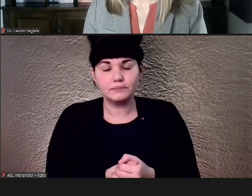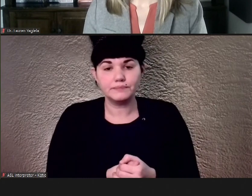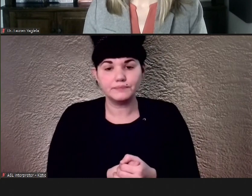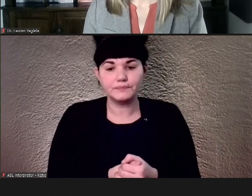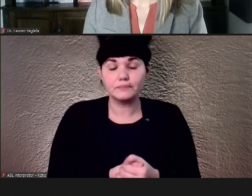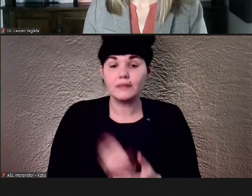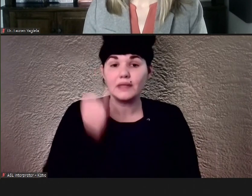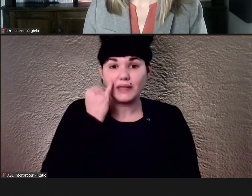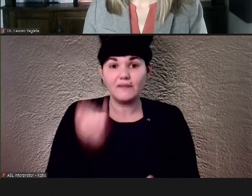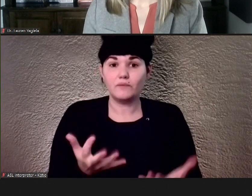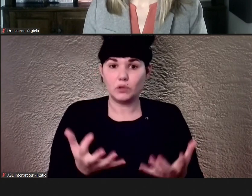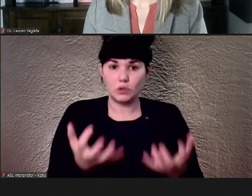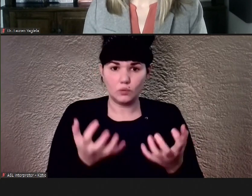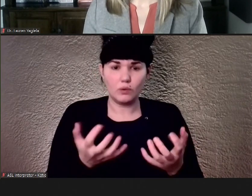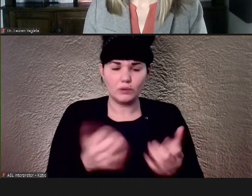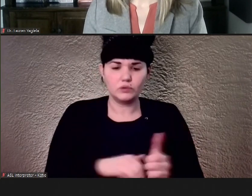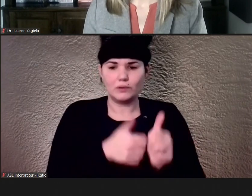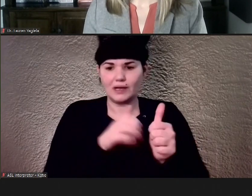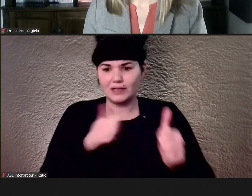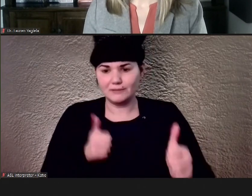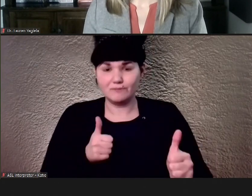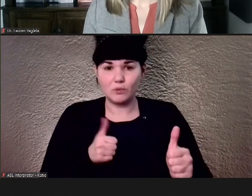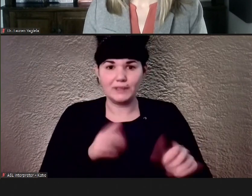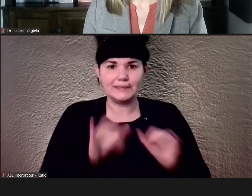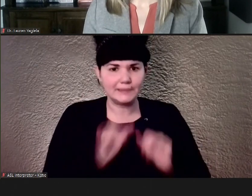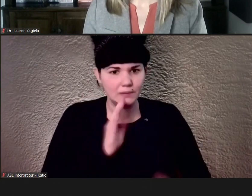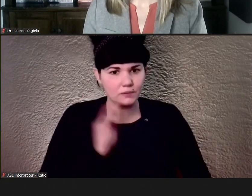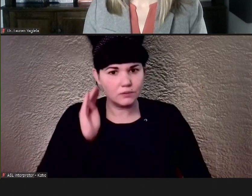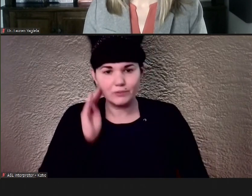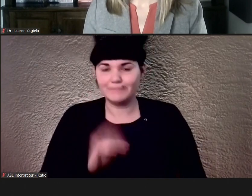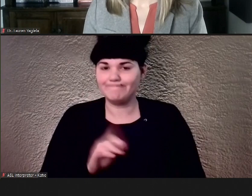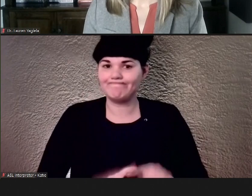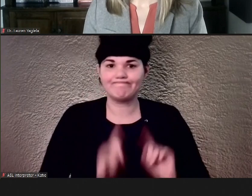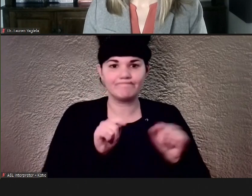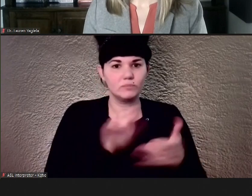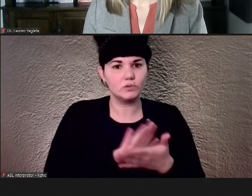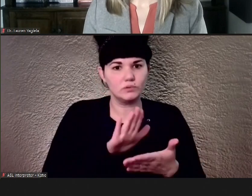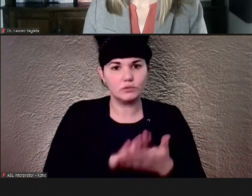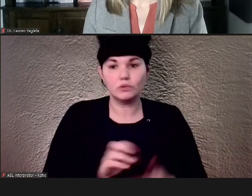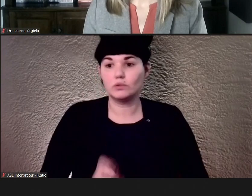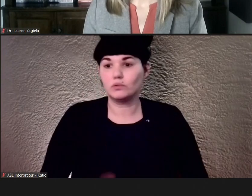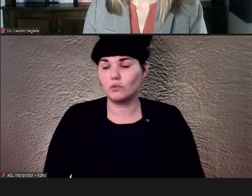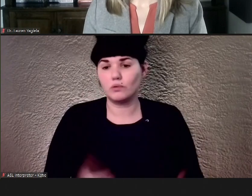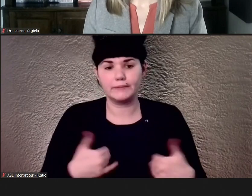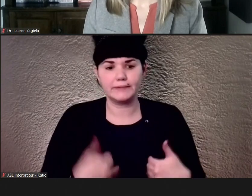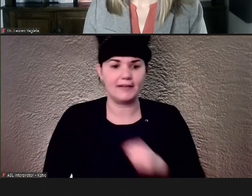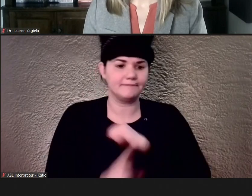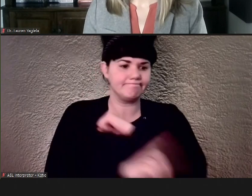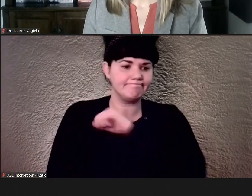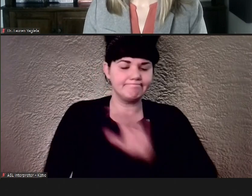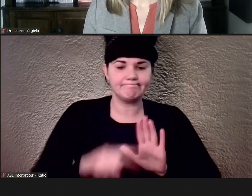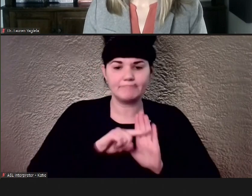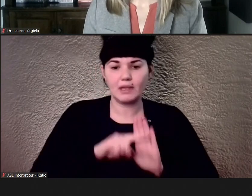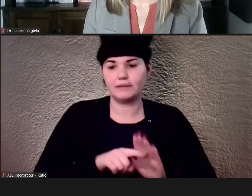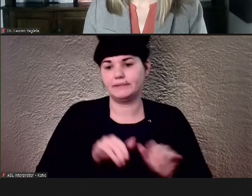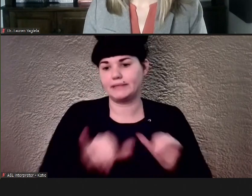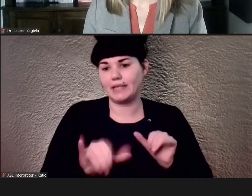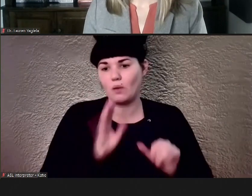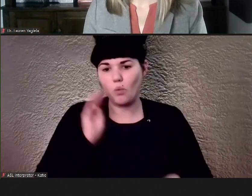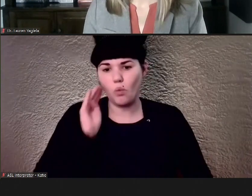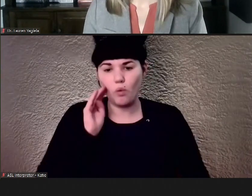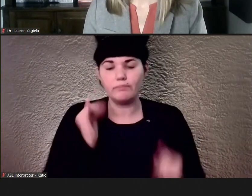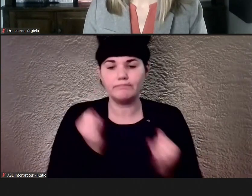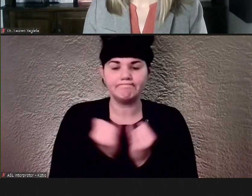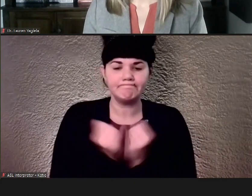the economic ramifications that come with so many people getting sick and needing to stay home or quarantine, and to try